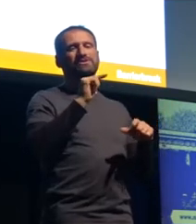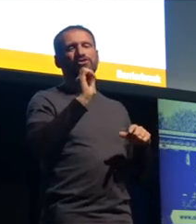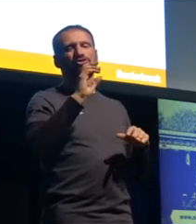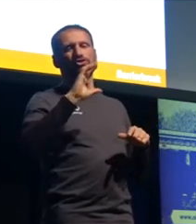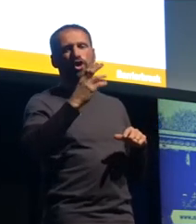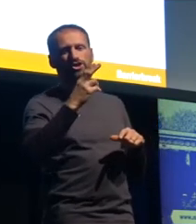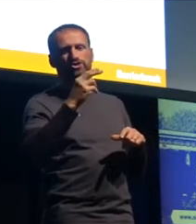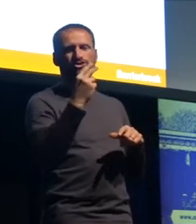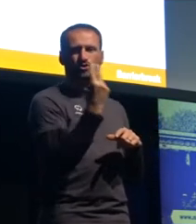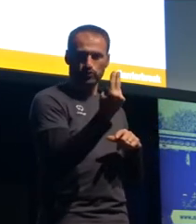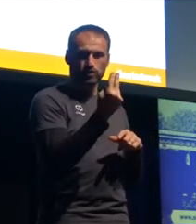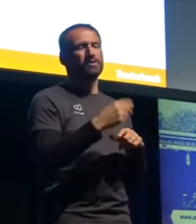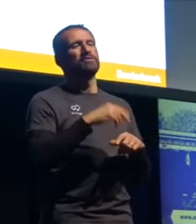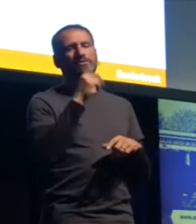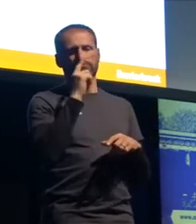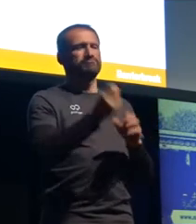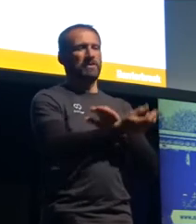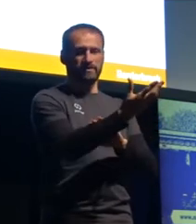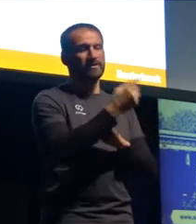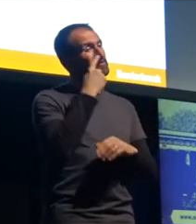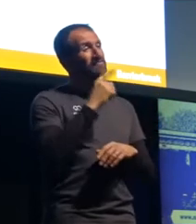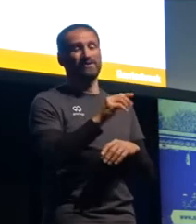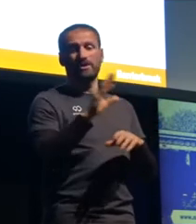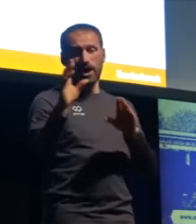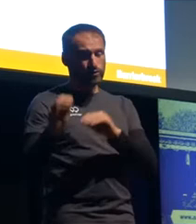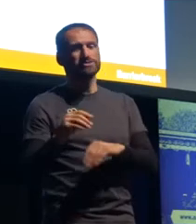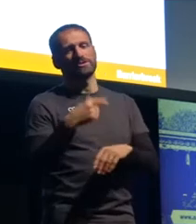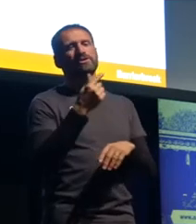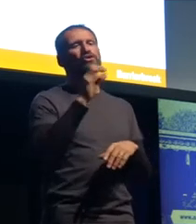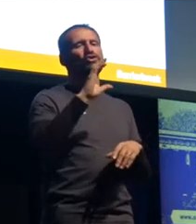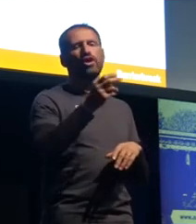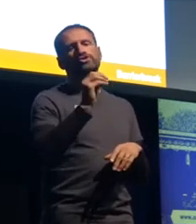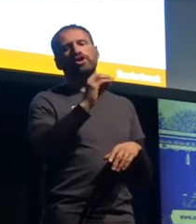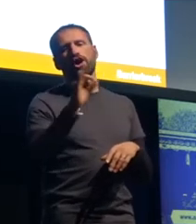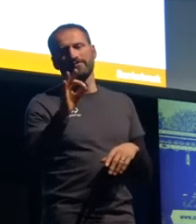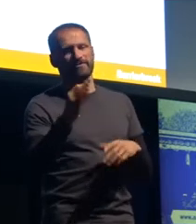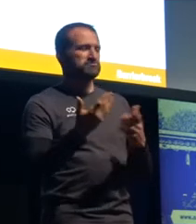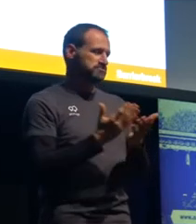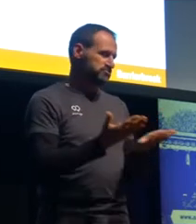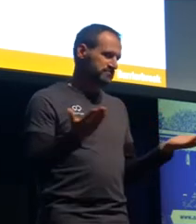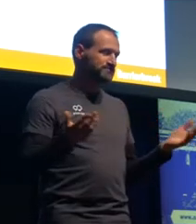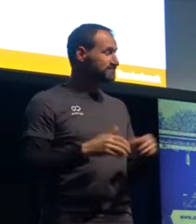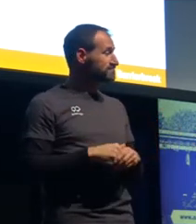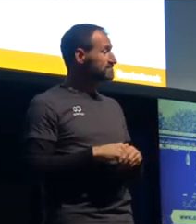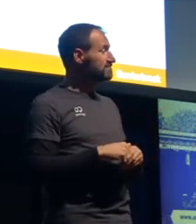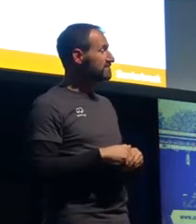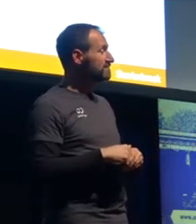If you want to set it off, you just do torch false. It's a Boolean, works great. But you can also have some